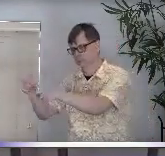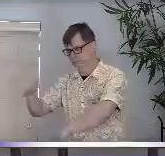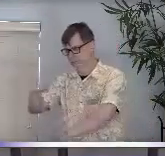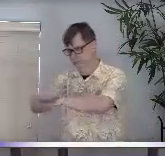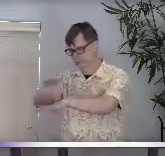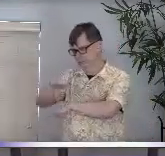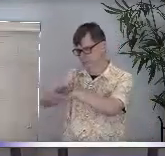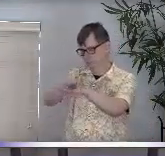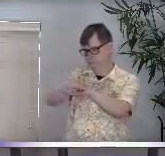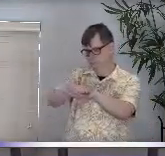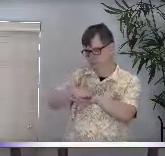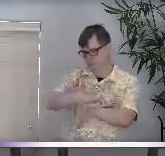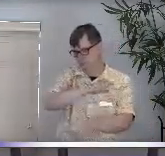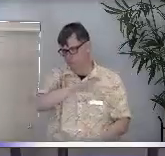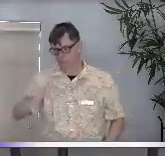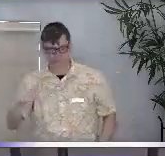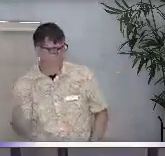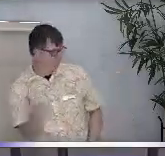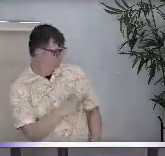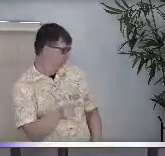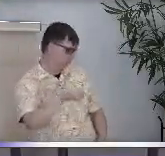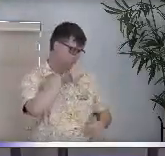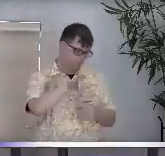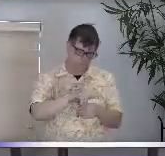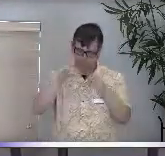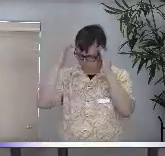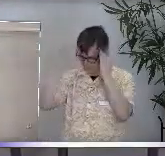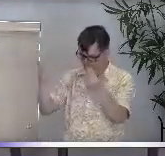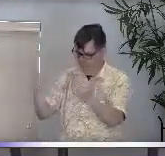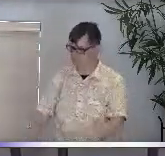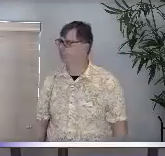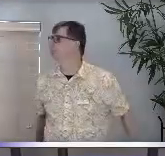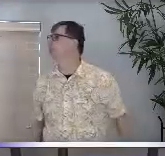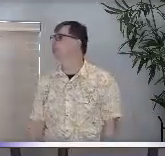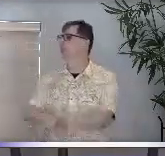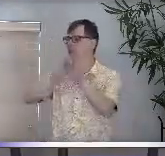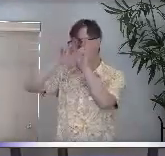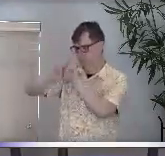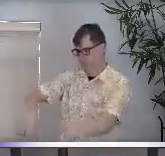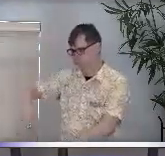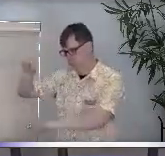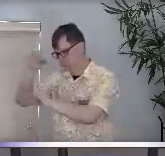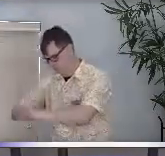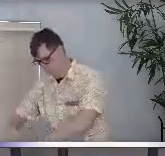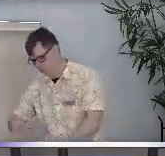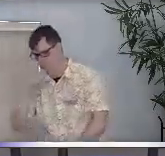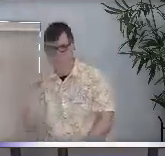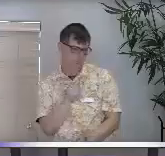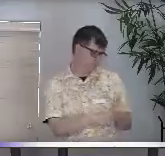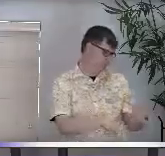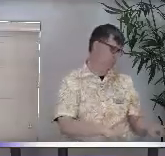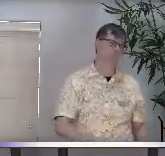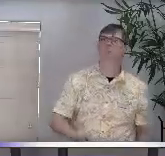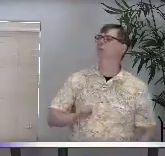foundation, and it is where I try to put my attention the majority of the time, and sometimes I fall short of that mark. And I know you do